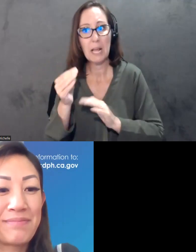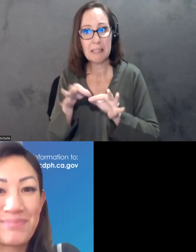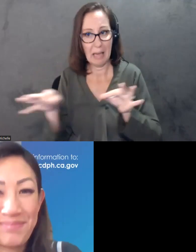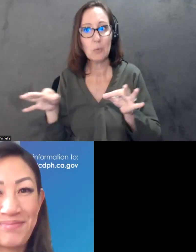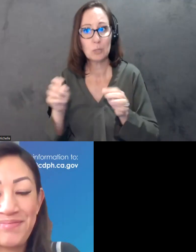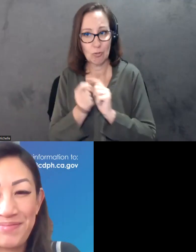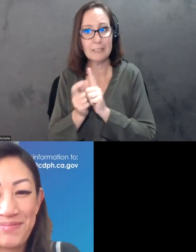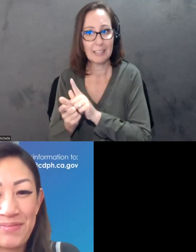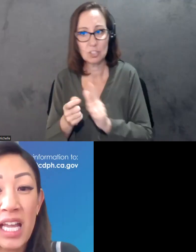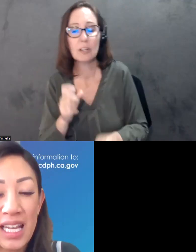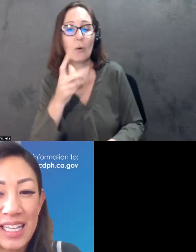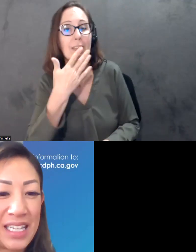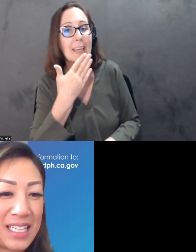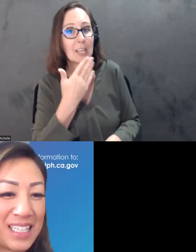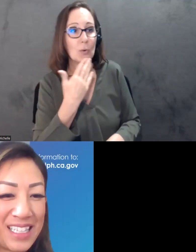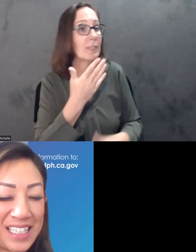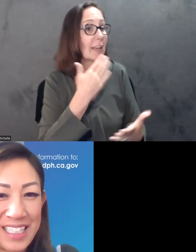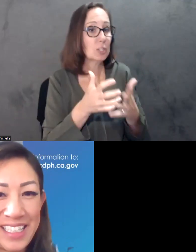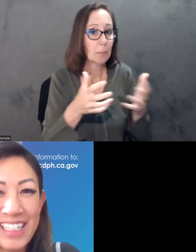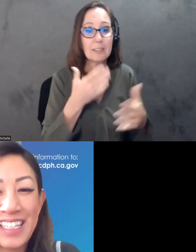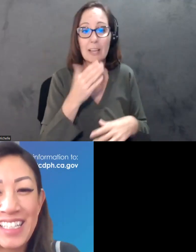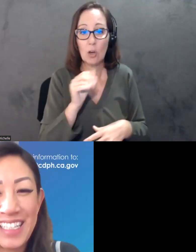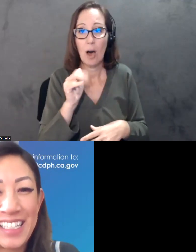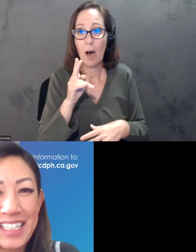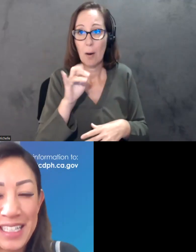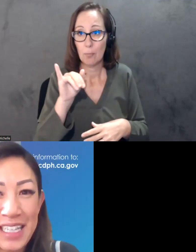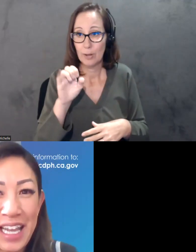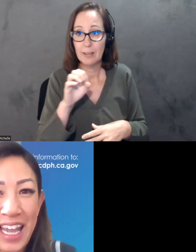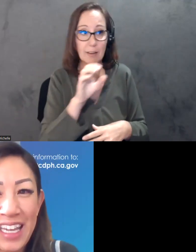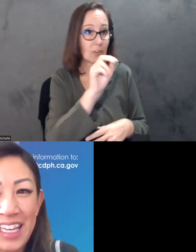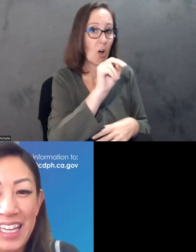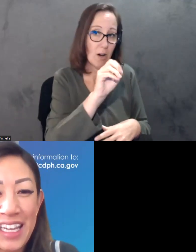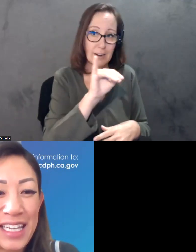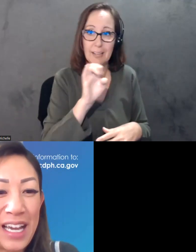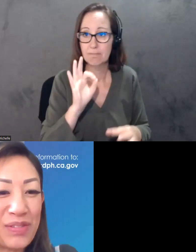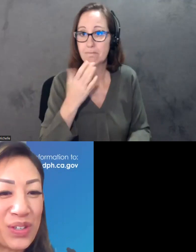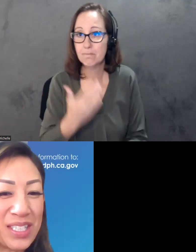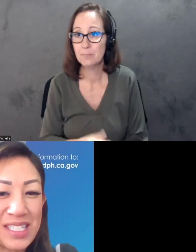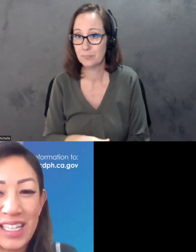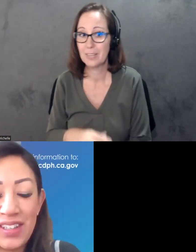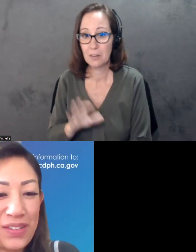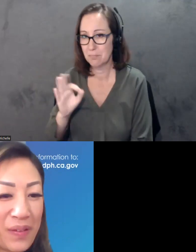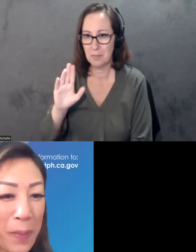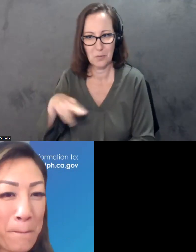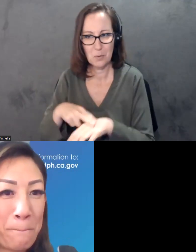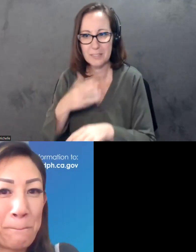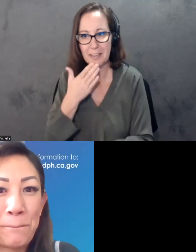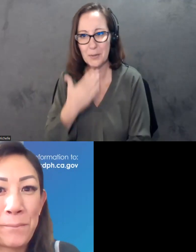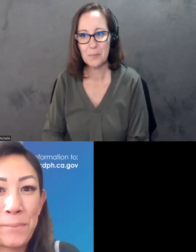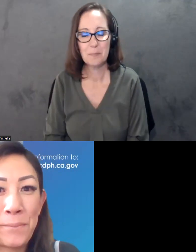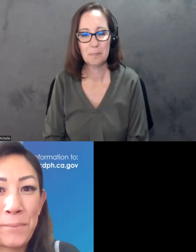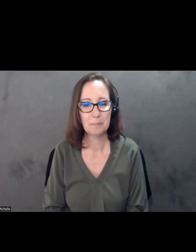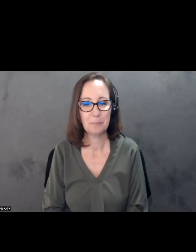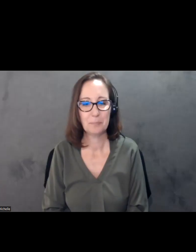you very much. Thank you, Connie. Thank you, Aubrey, for the answering my question. Yeah, of course. Thank you.